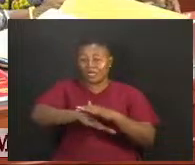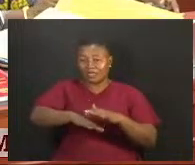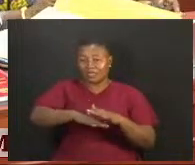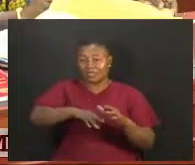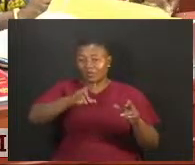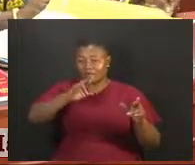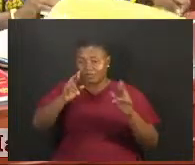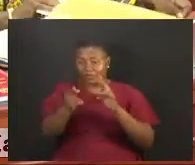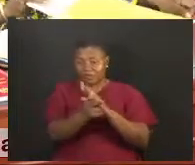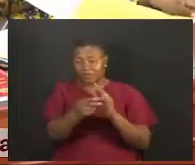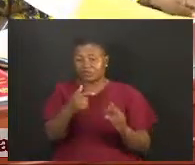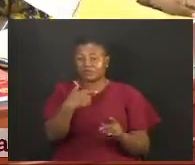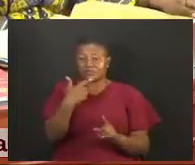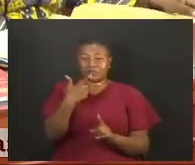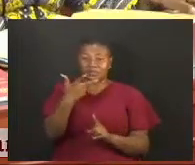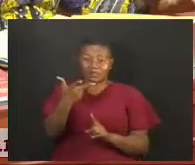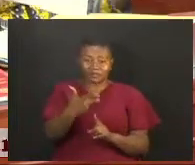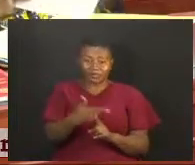Mr. Speaker,